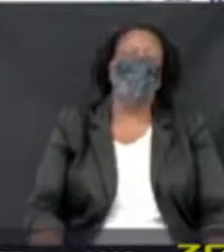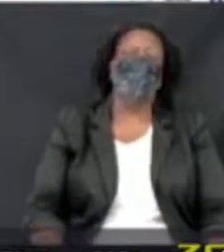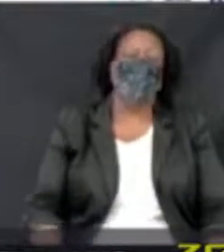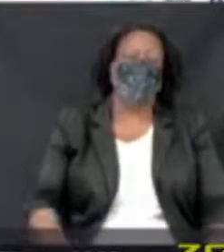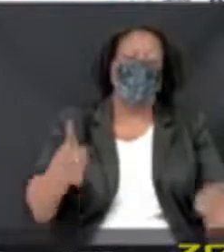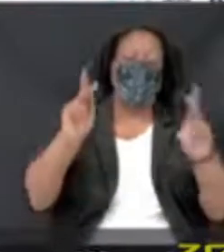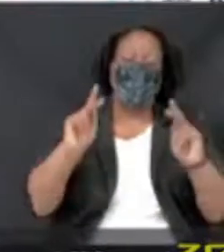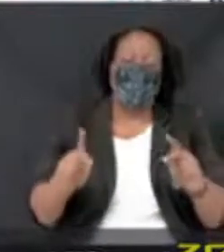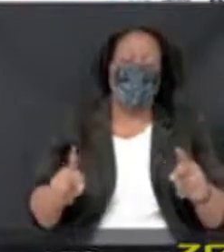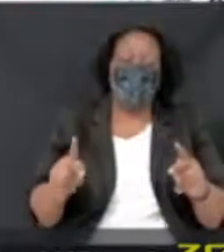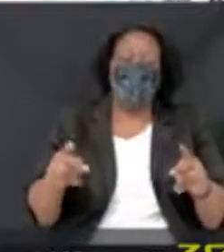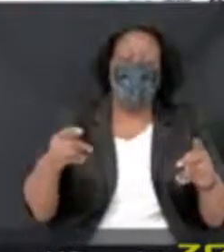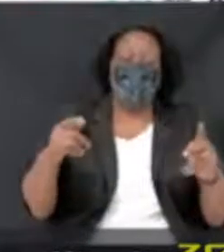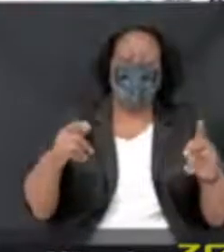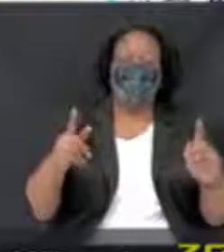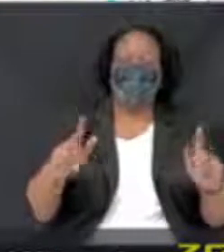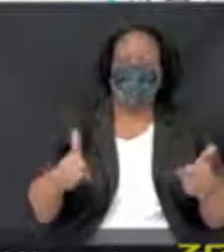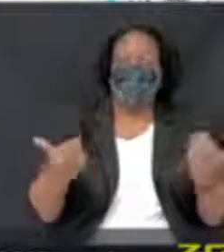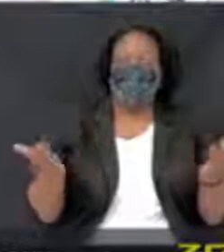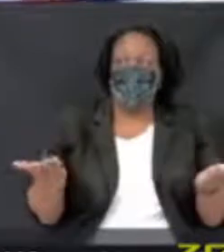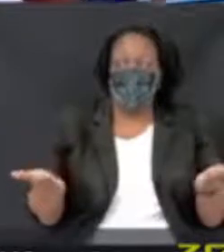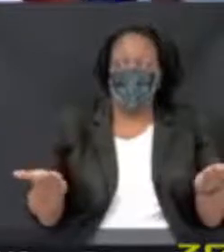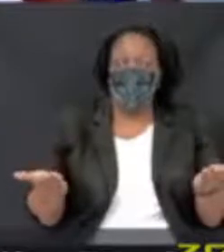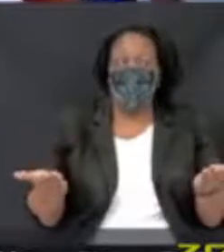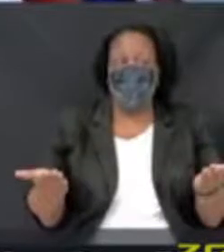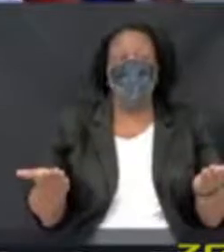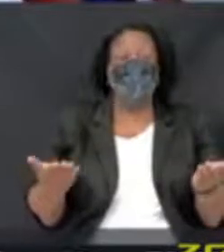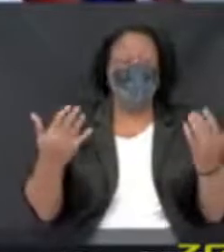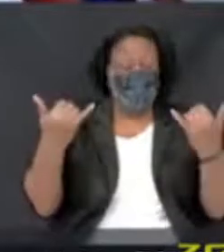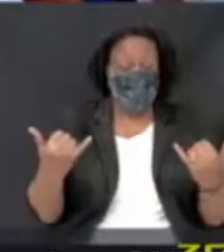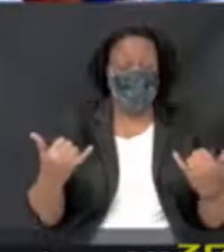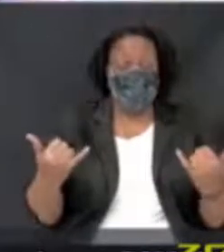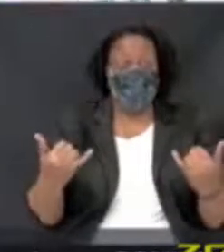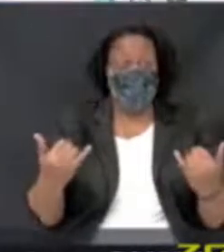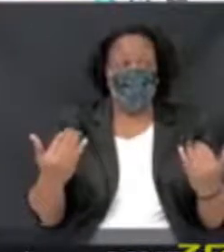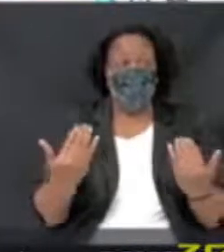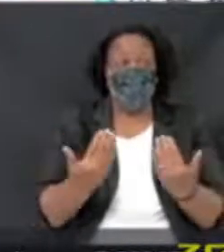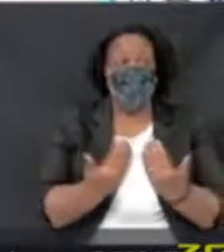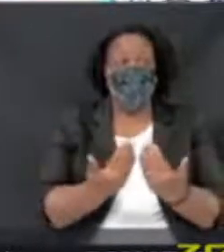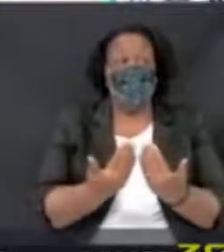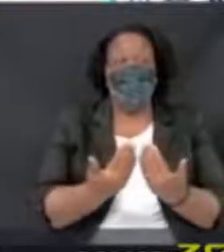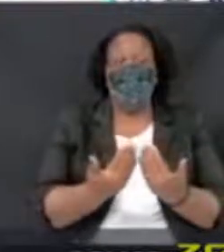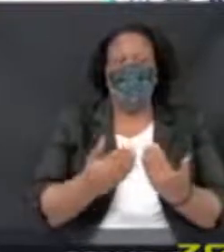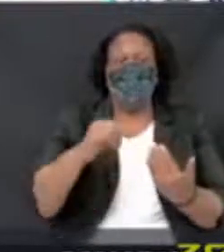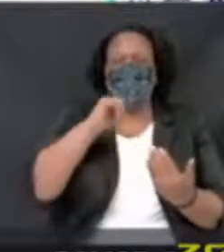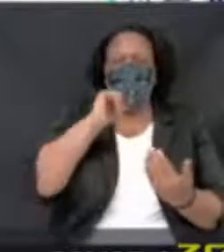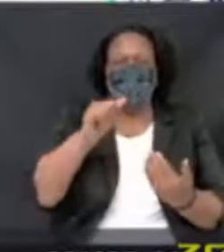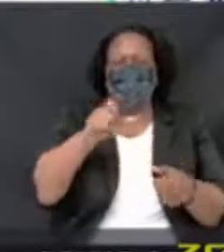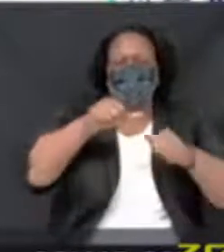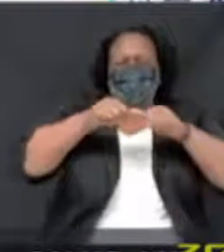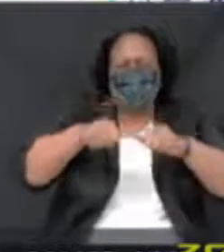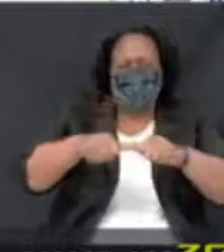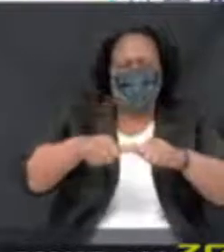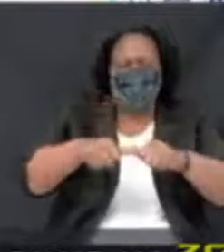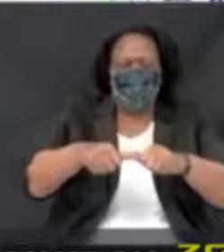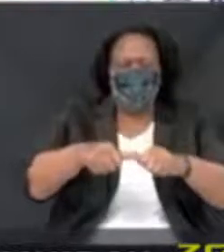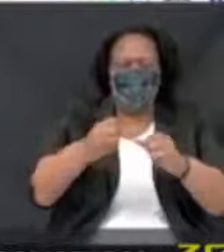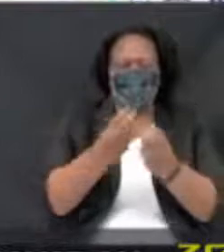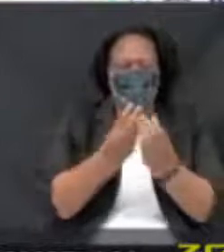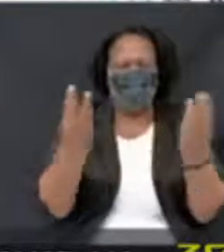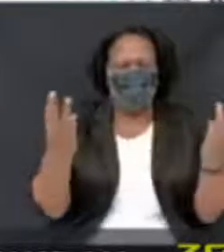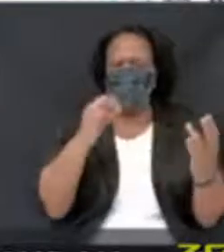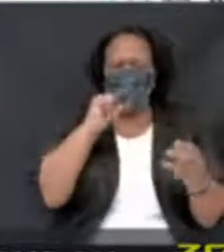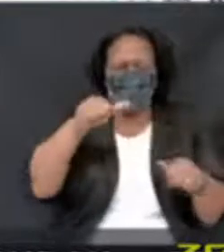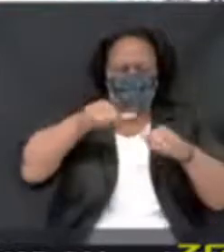Kitts and Nevis, the barrier that was placed, physical barrier of the fencing, was not a permanent measure that was implemented. It